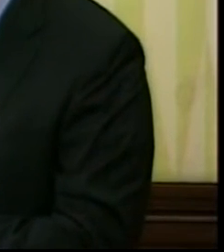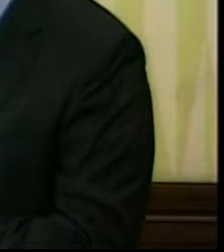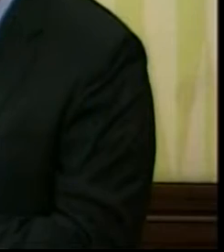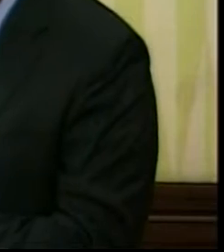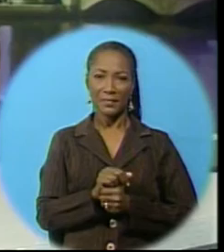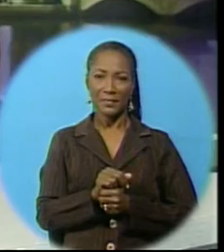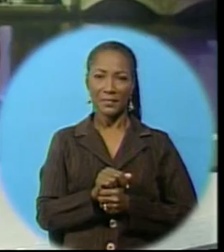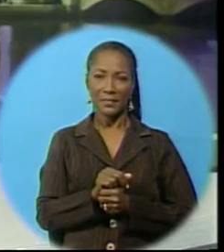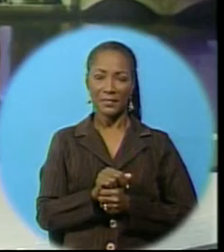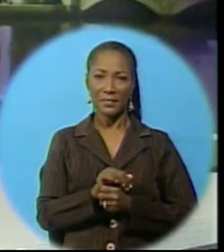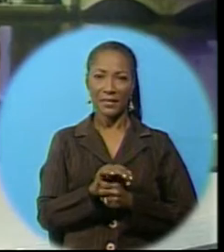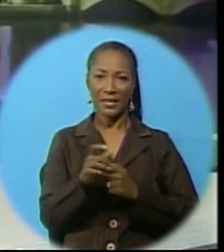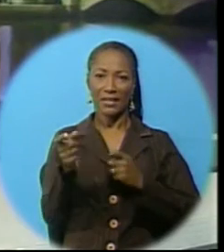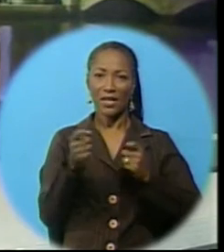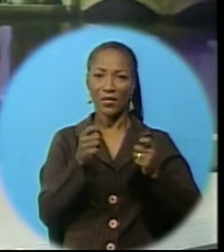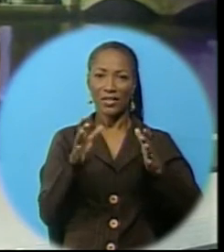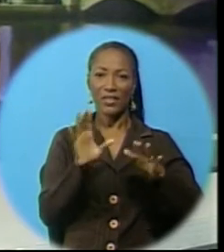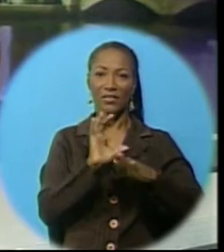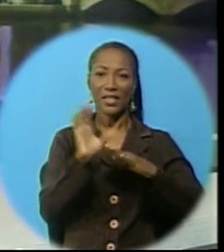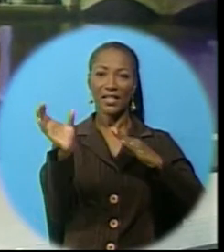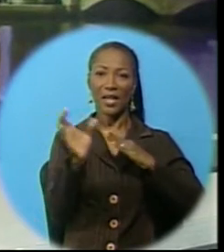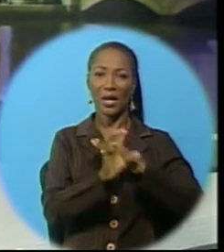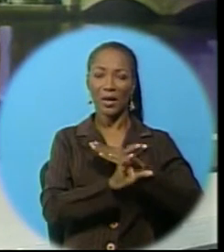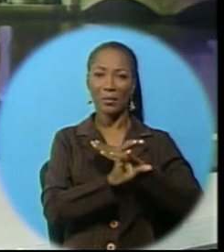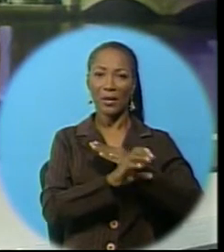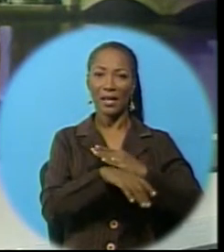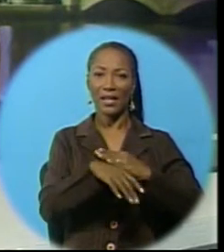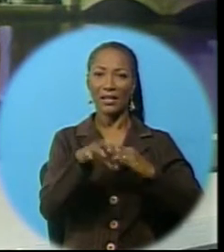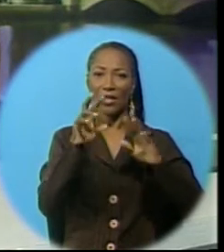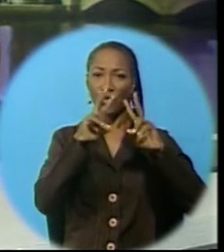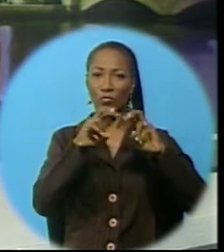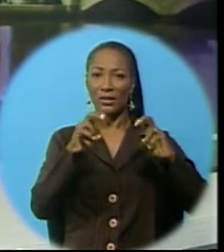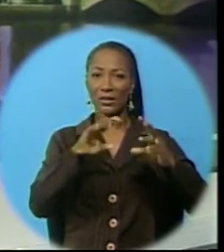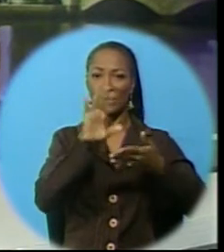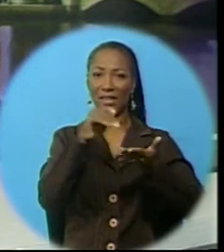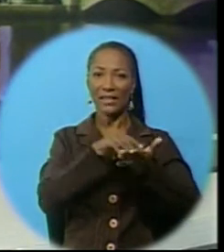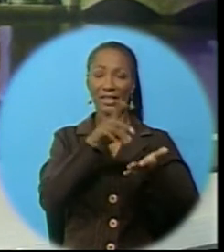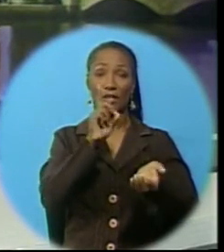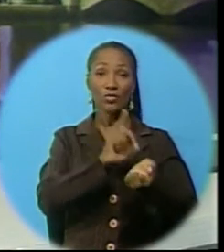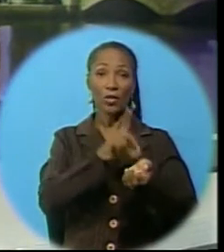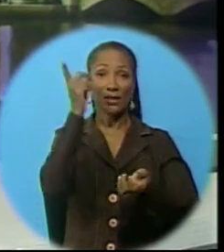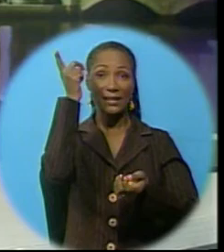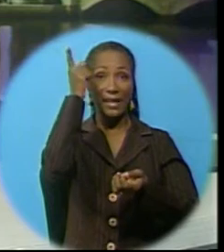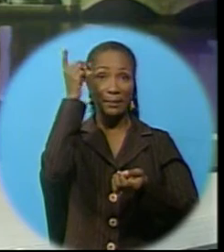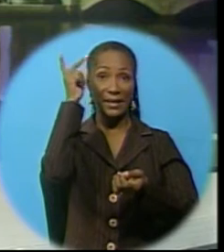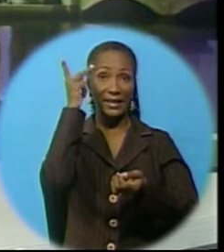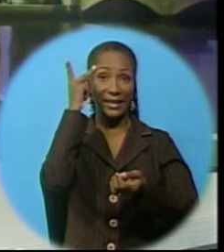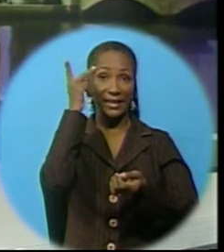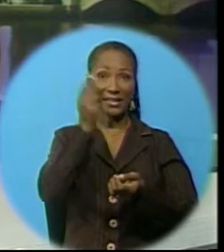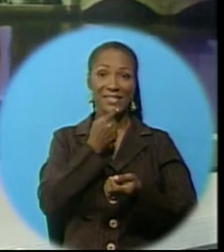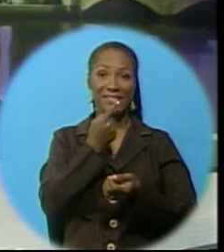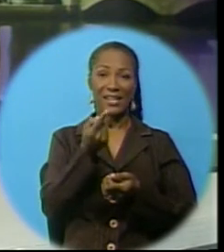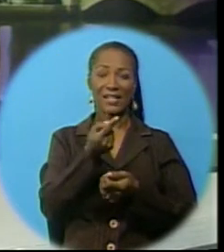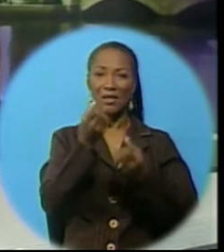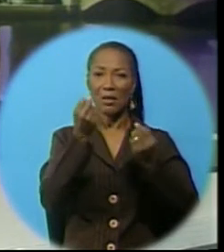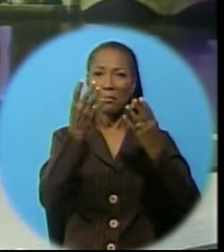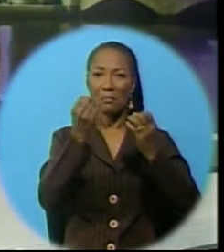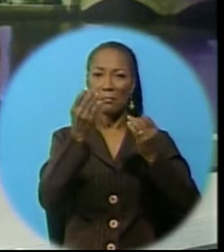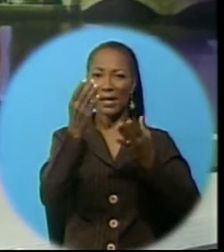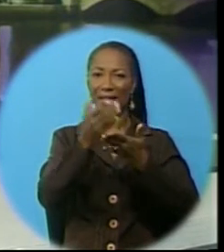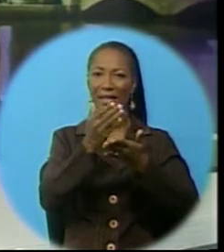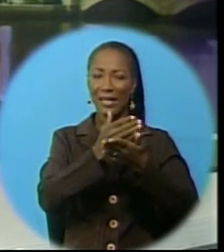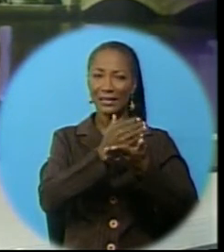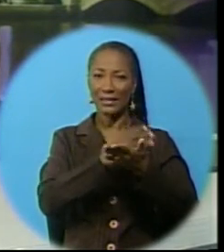needs. Well, Director of the Caribbean Policy Research Center, Dr. Damian King, maintains that there are several lessons which can be learned from the